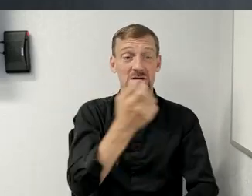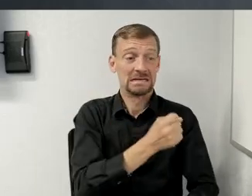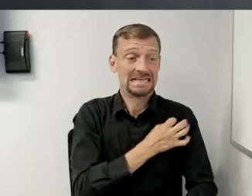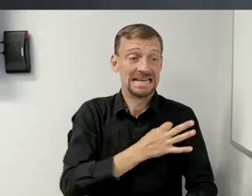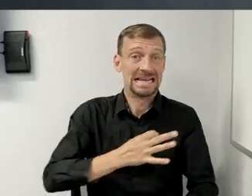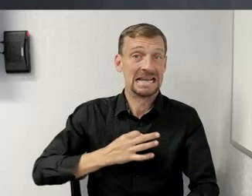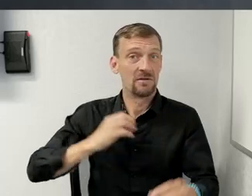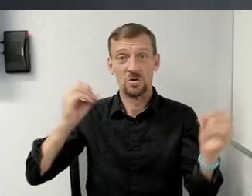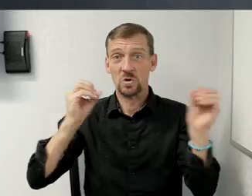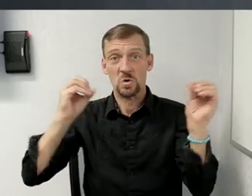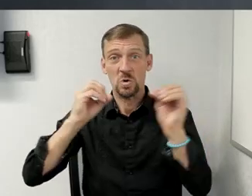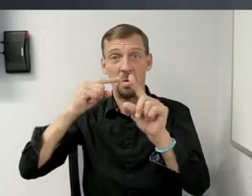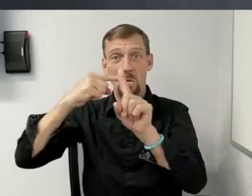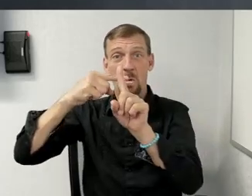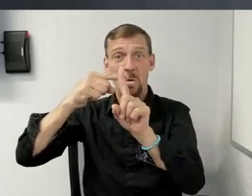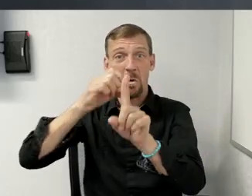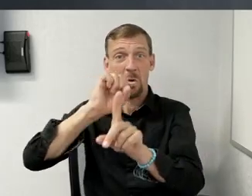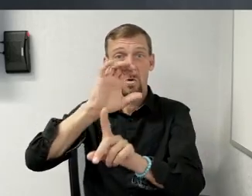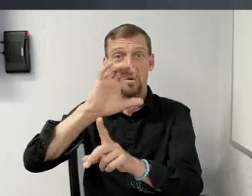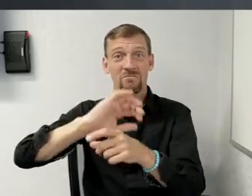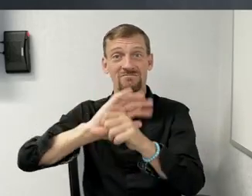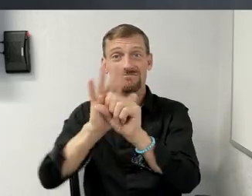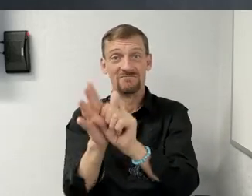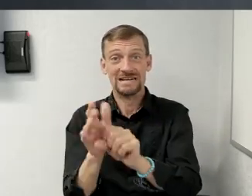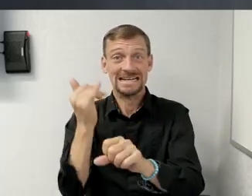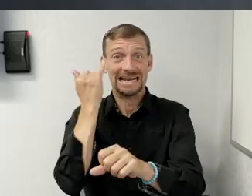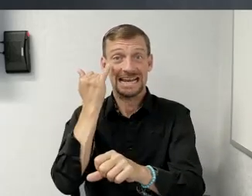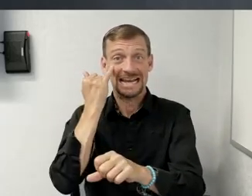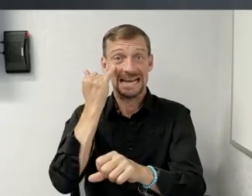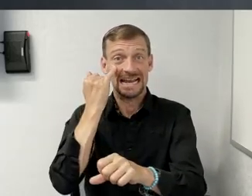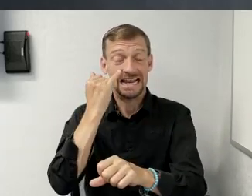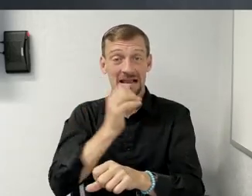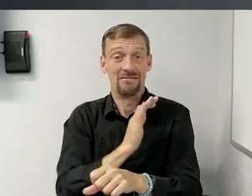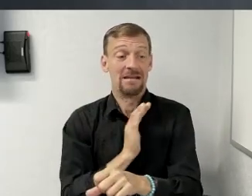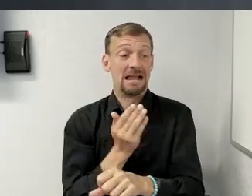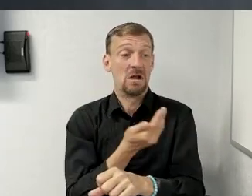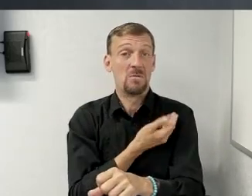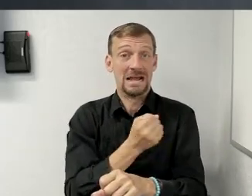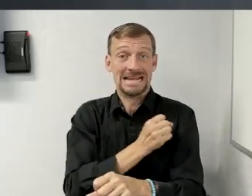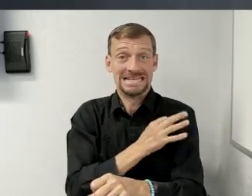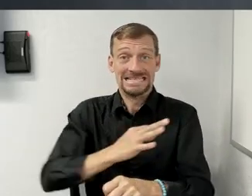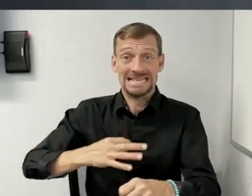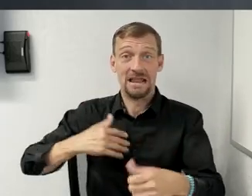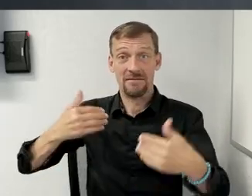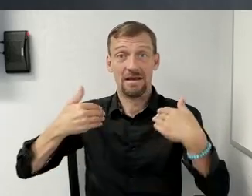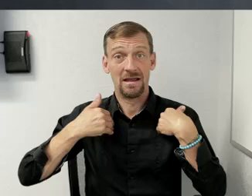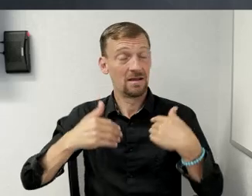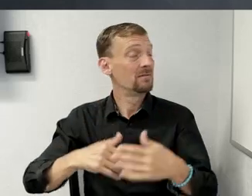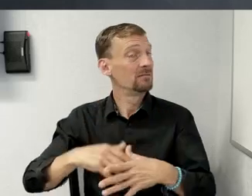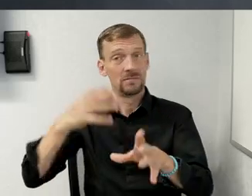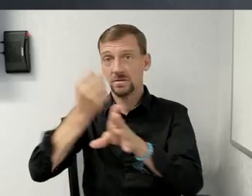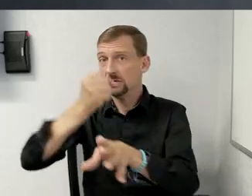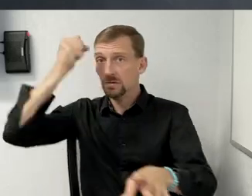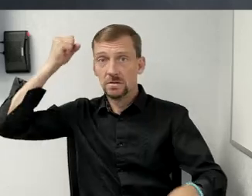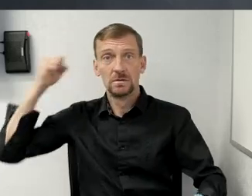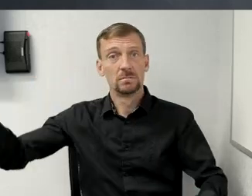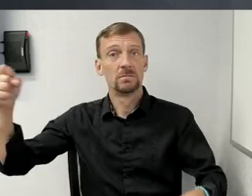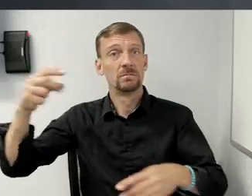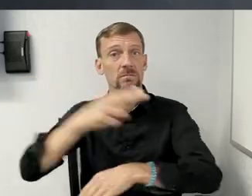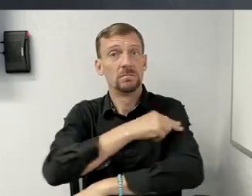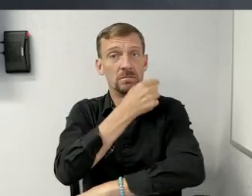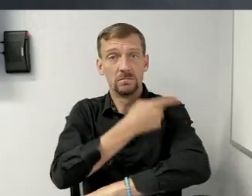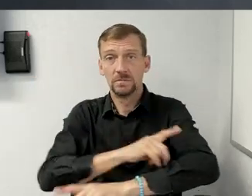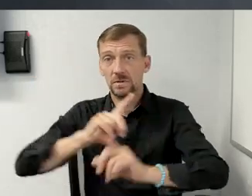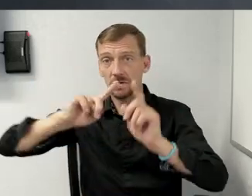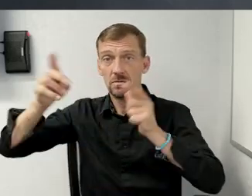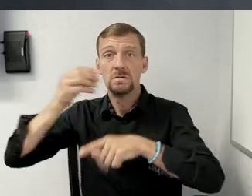are COVID positive. If any of our staff do exhibit symptoms or test positive, they're removed from the hospital, they're sent